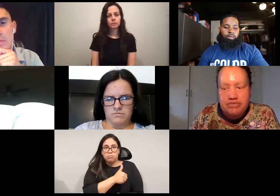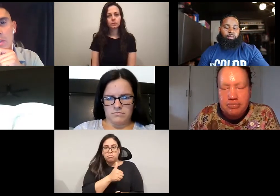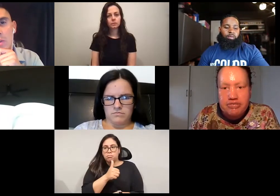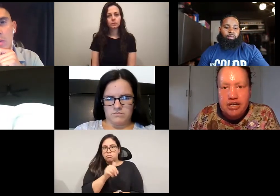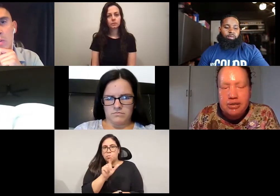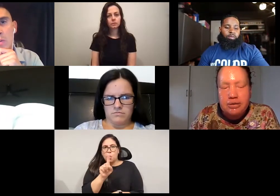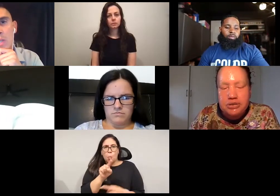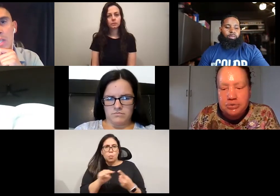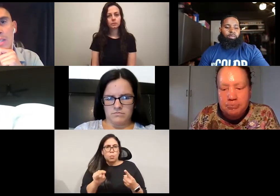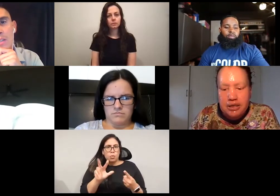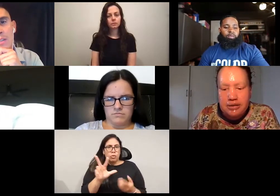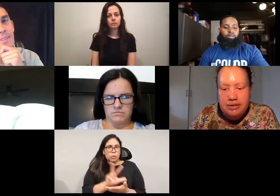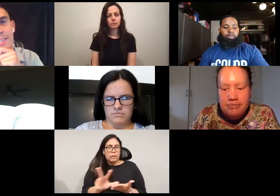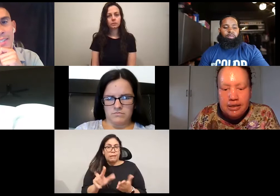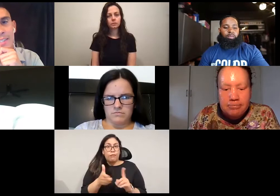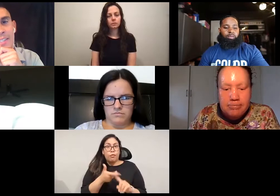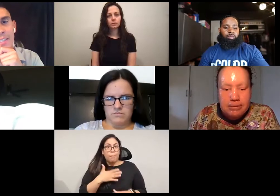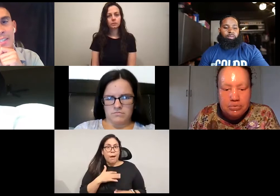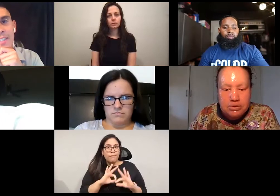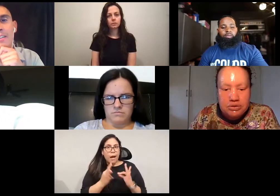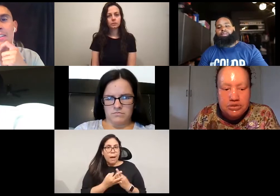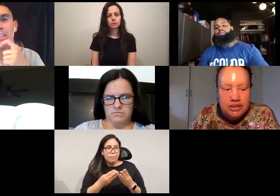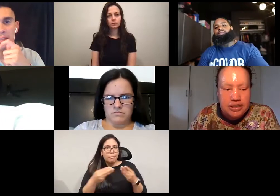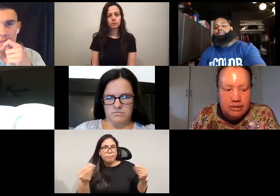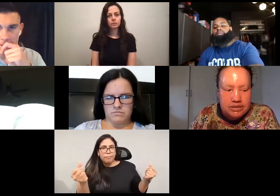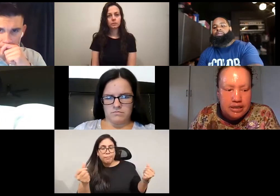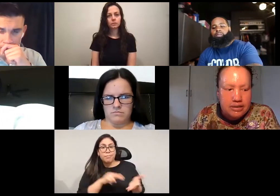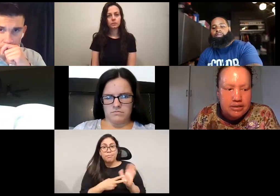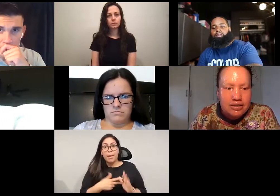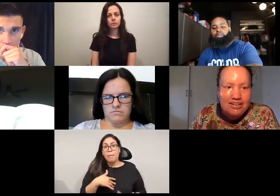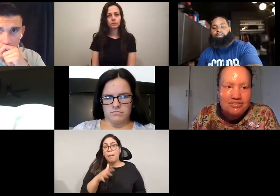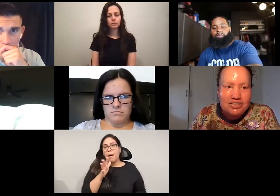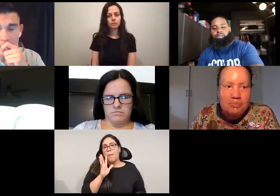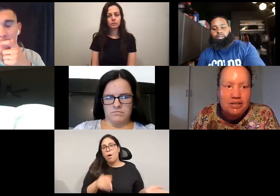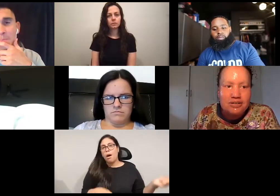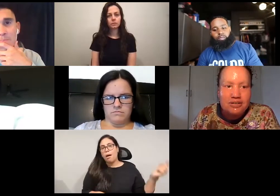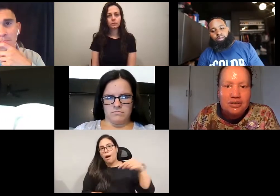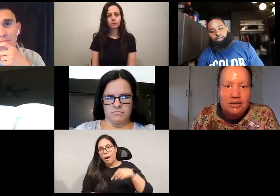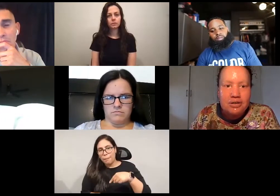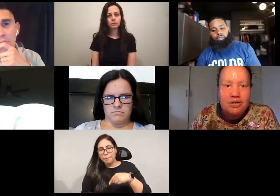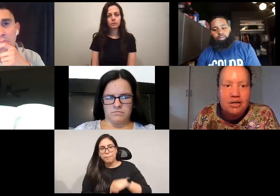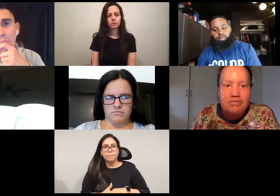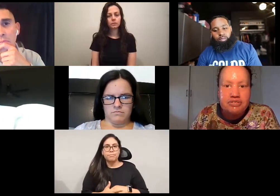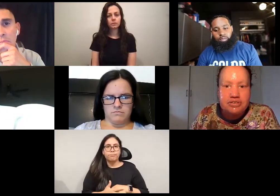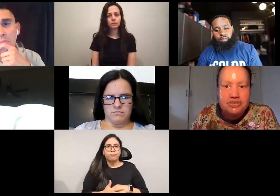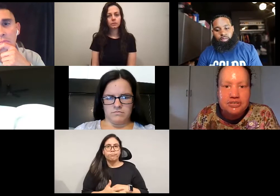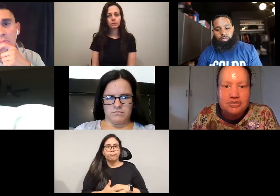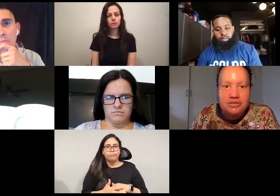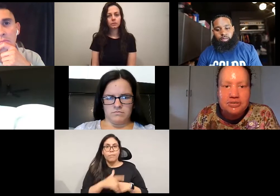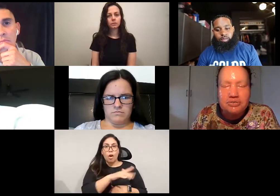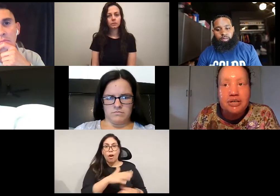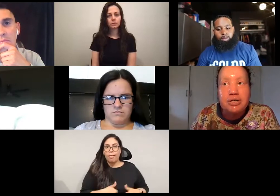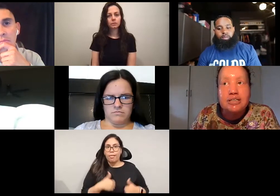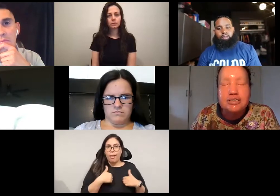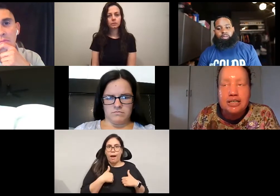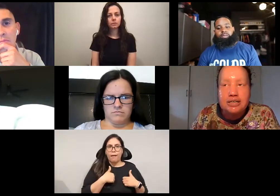away from my family, which would mean that my mum would usually come down and have to upend her life for those 2